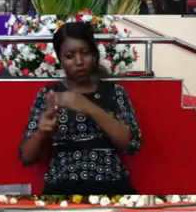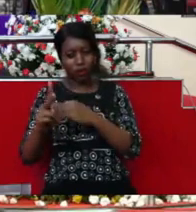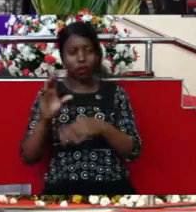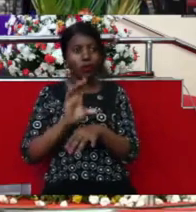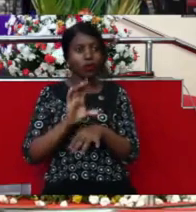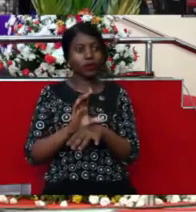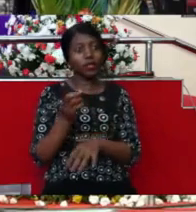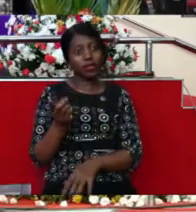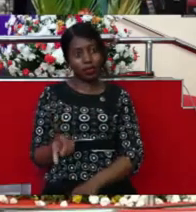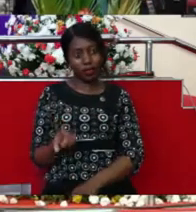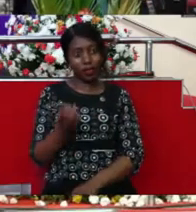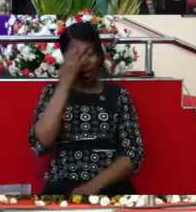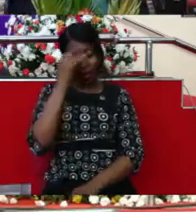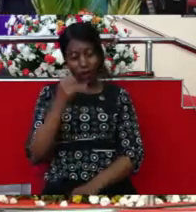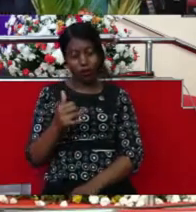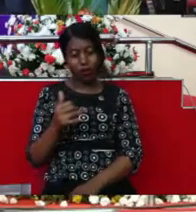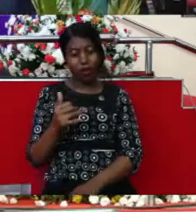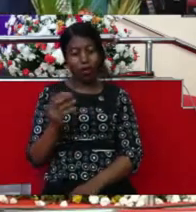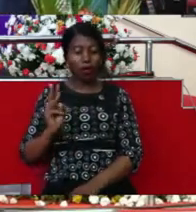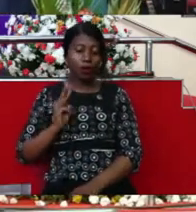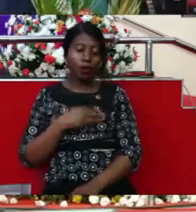And that is why we are here today celebrating.